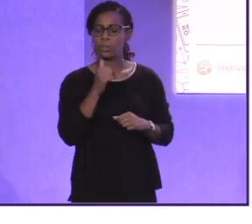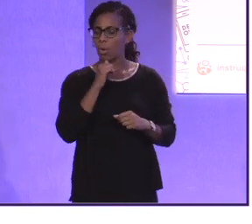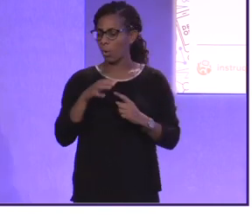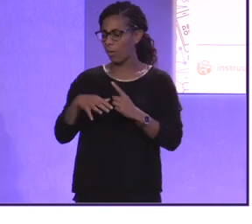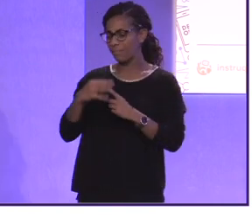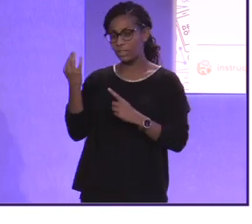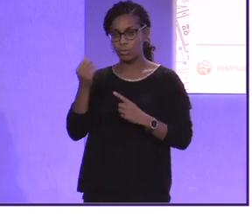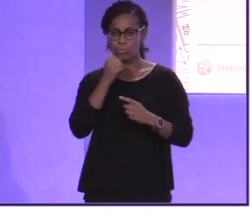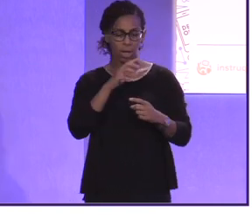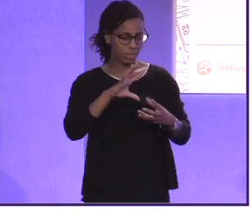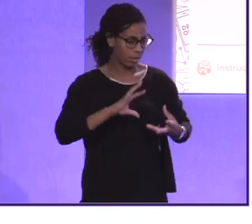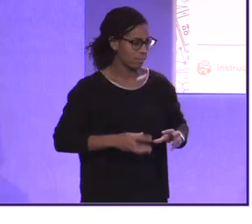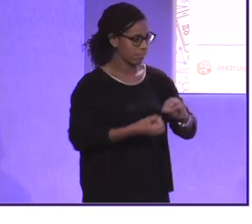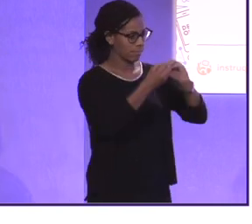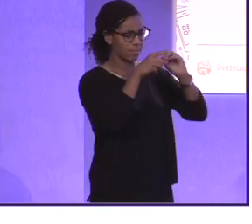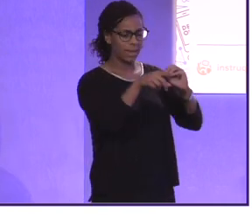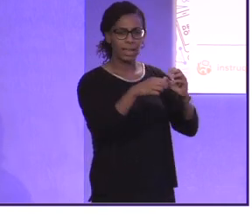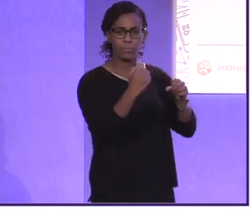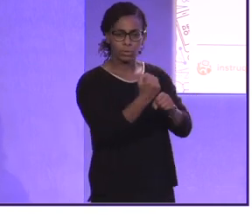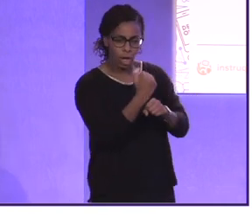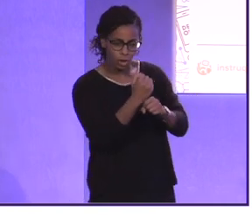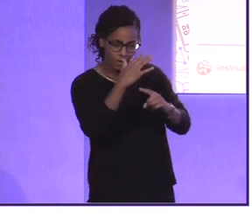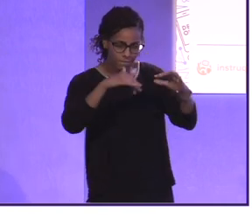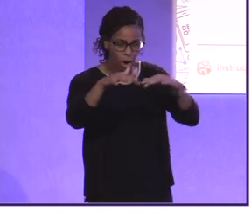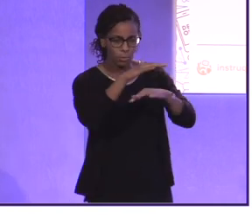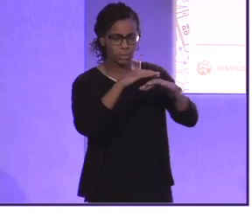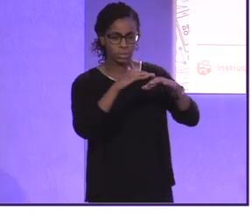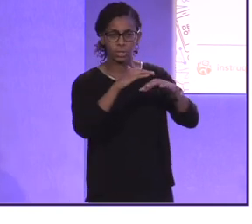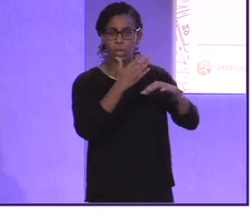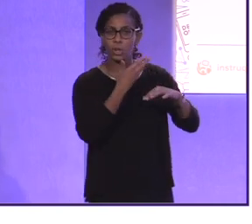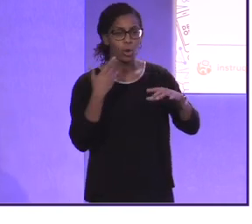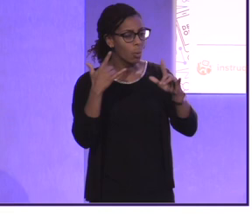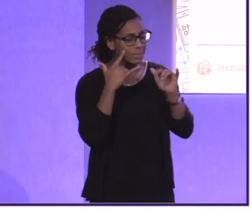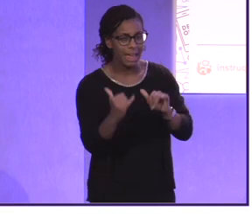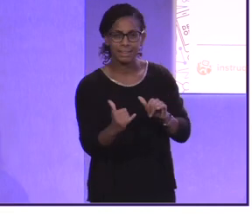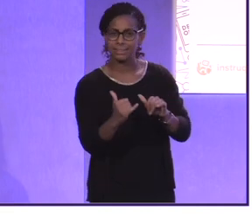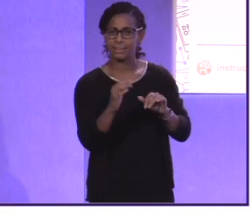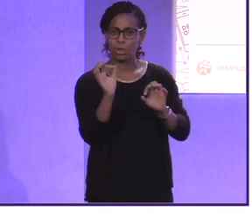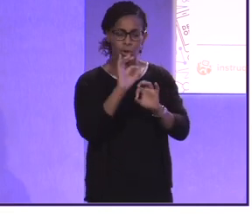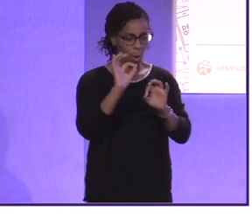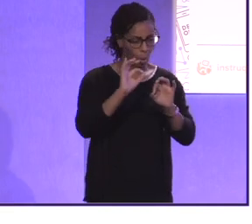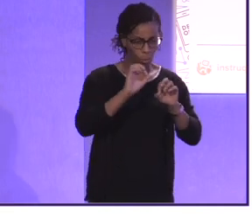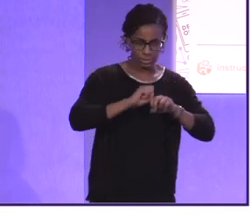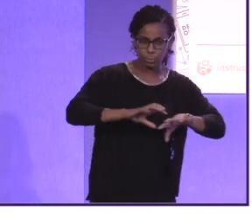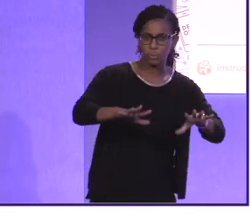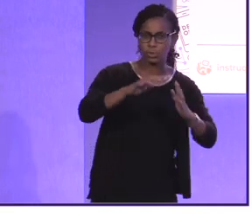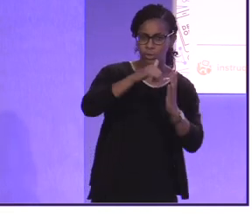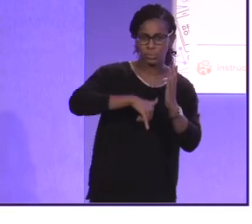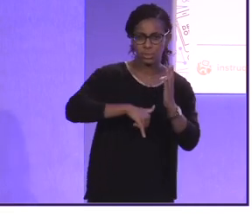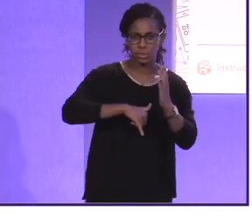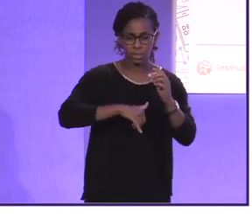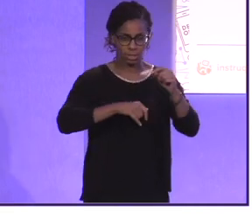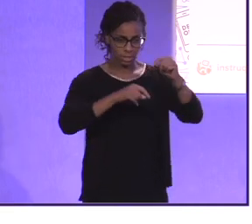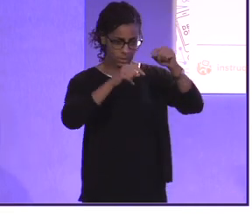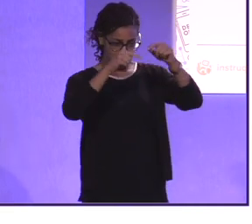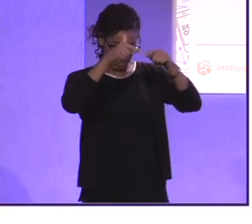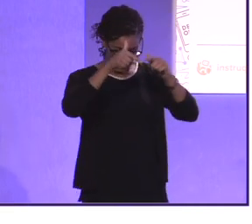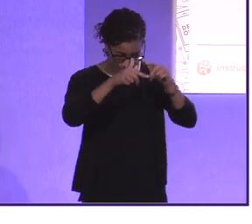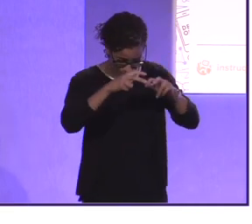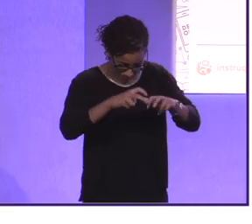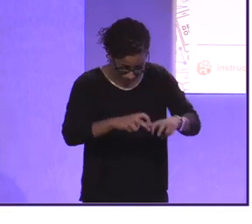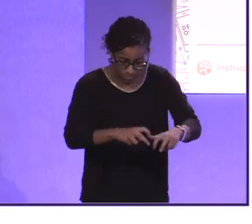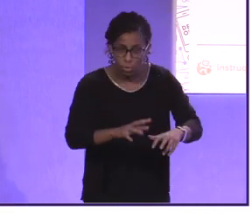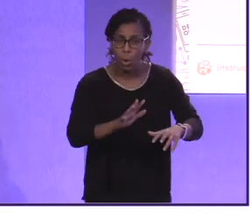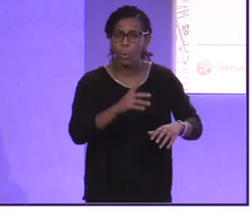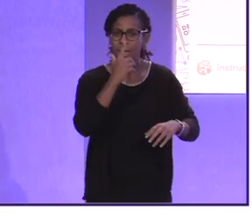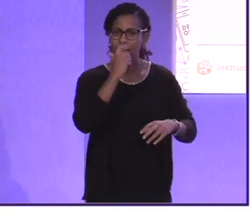environment and just a production environment with no tests, no deployment scripts, instead of doing that, we can actually take a horizontal approach and say, actually, let's